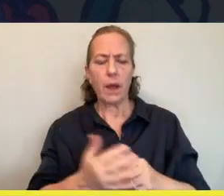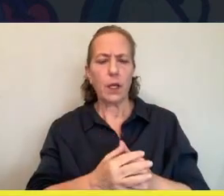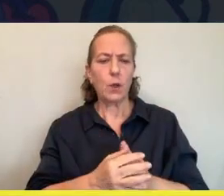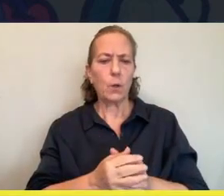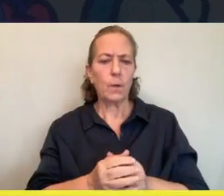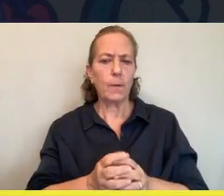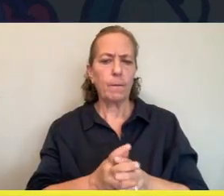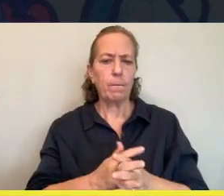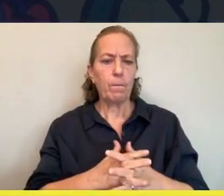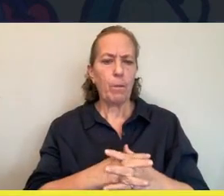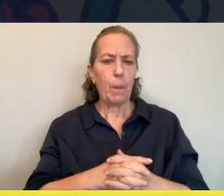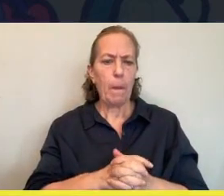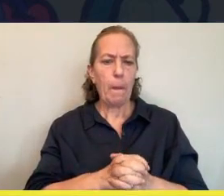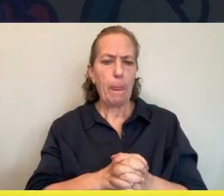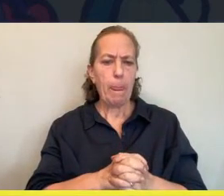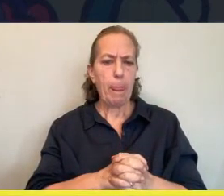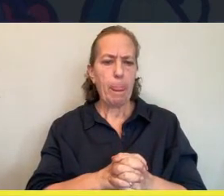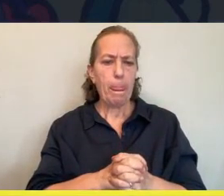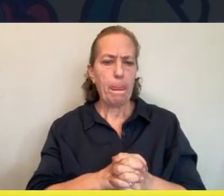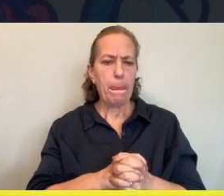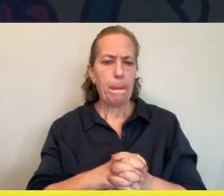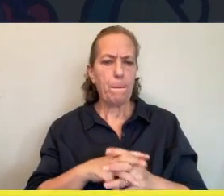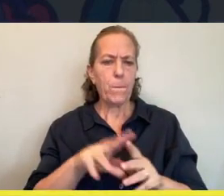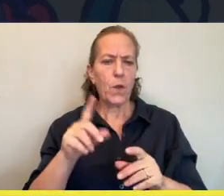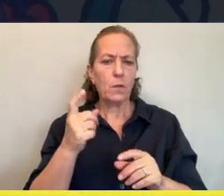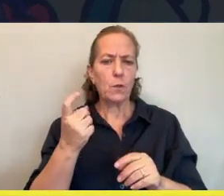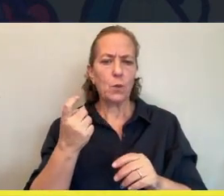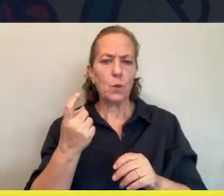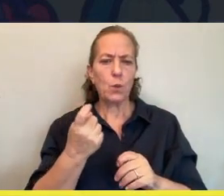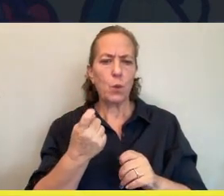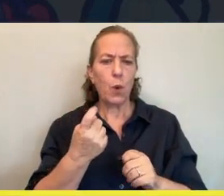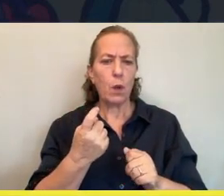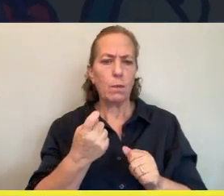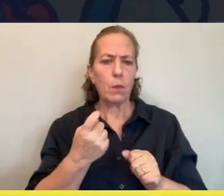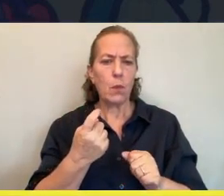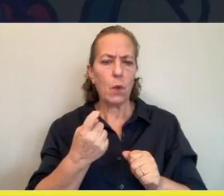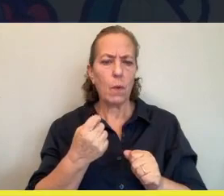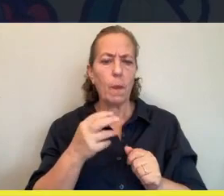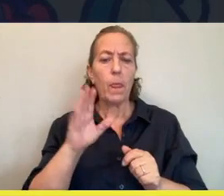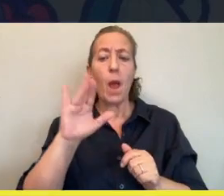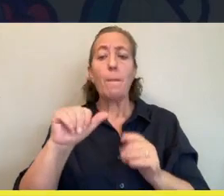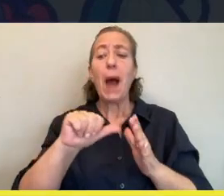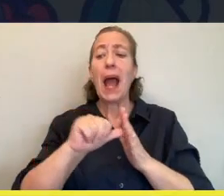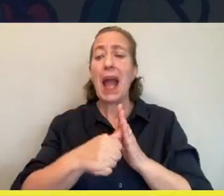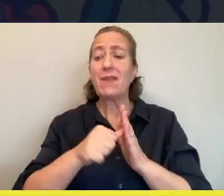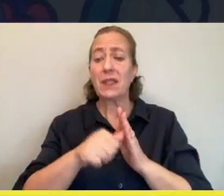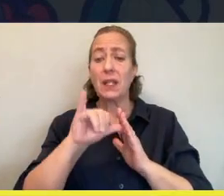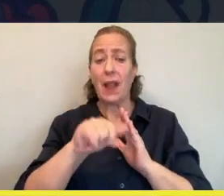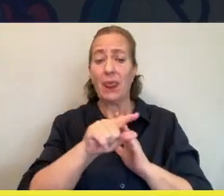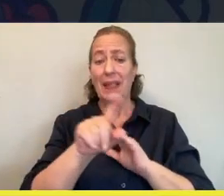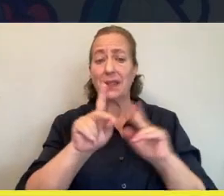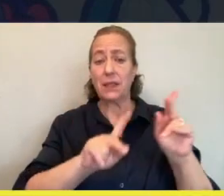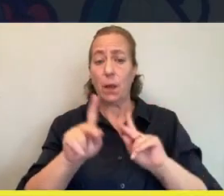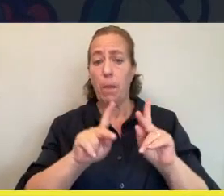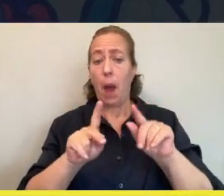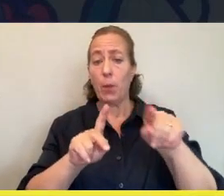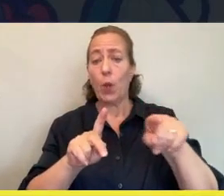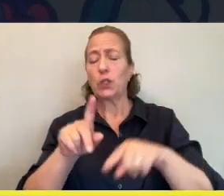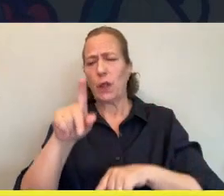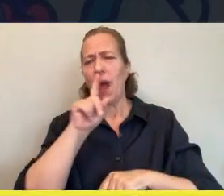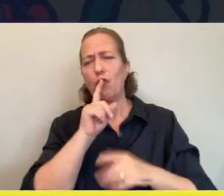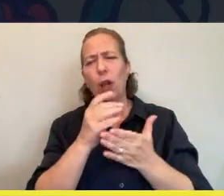For reasons of time, one more. By emphasizing that this is a population that really deserves